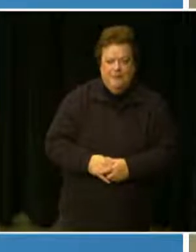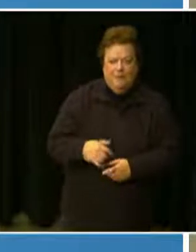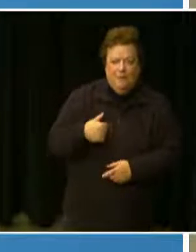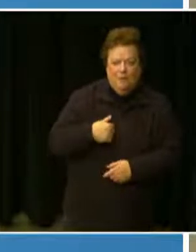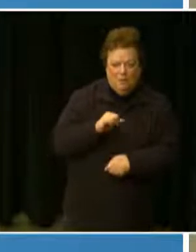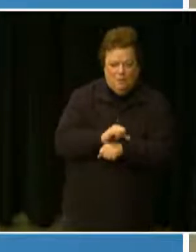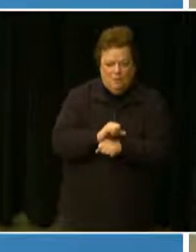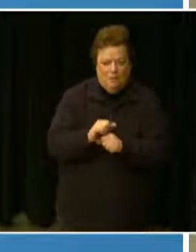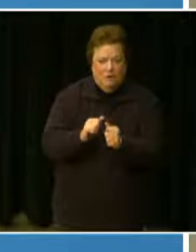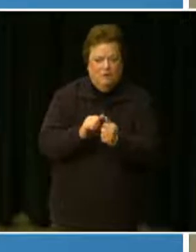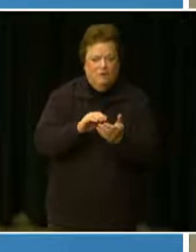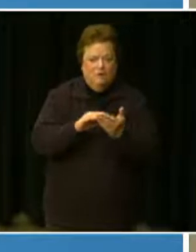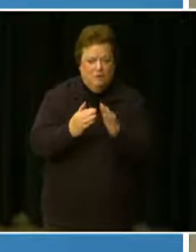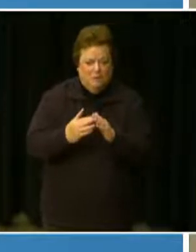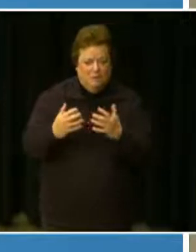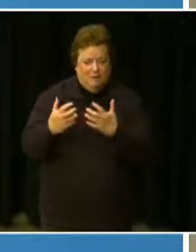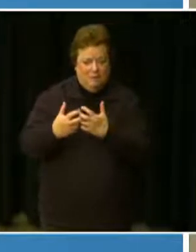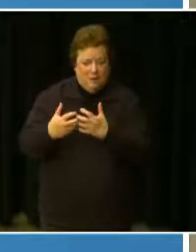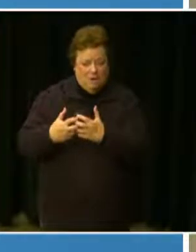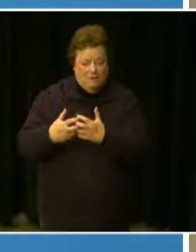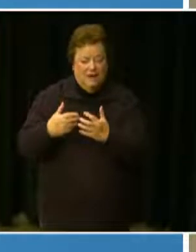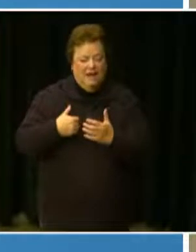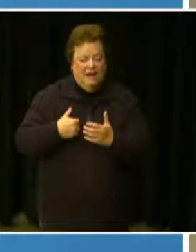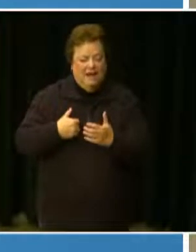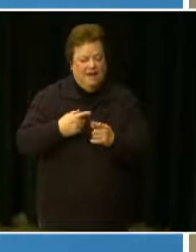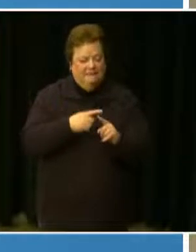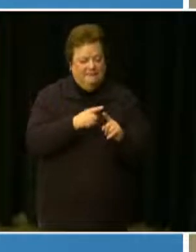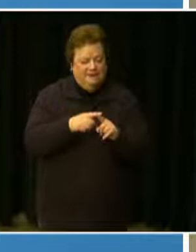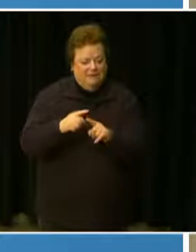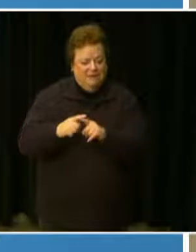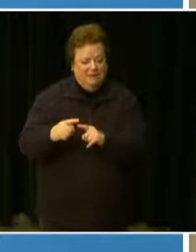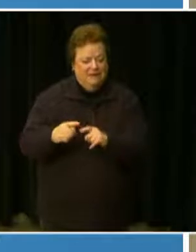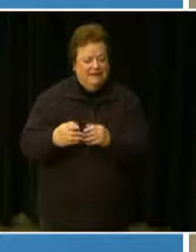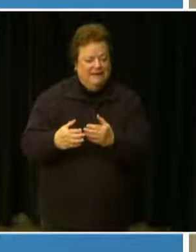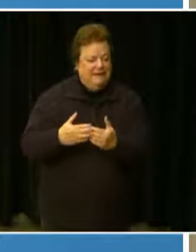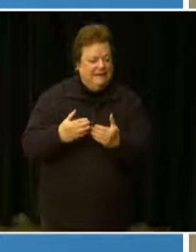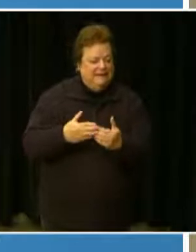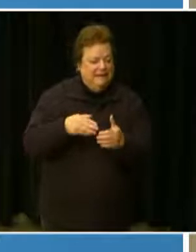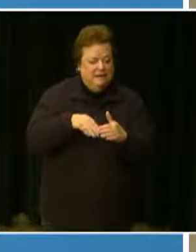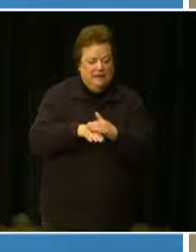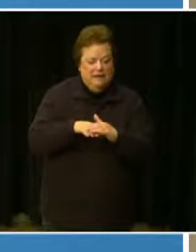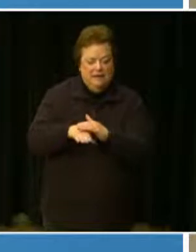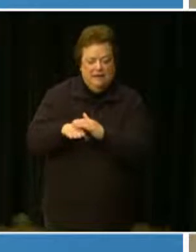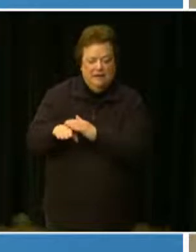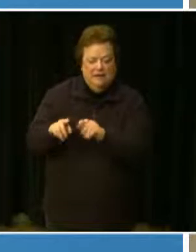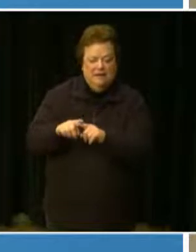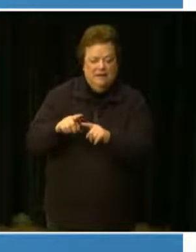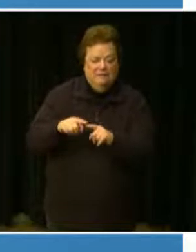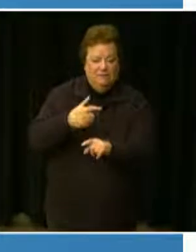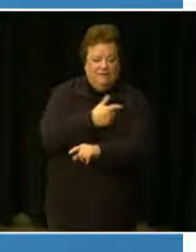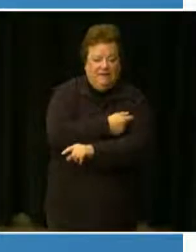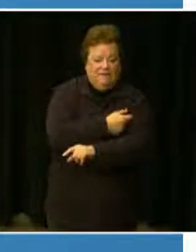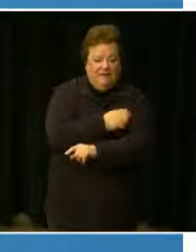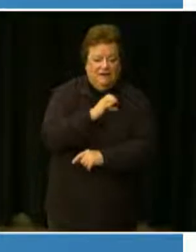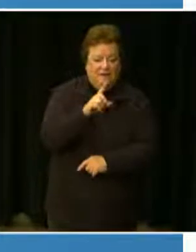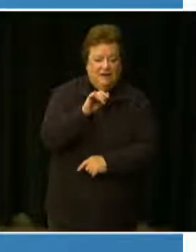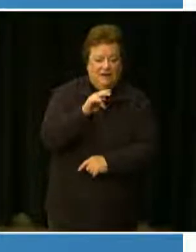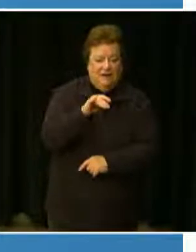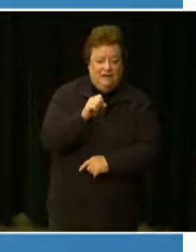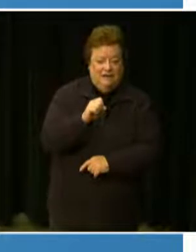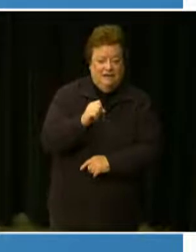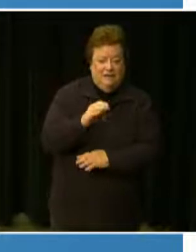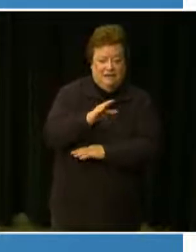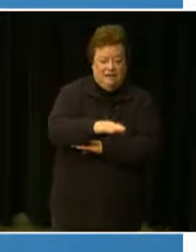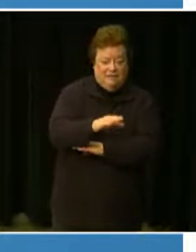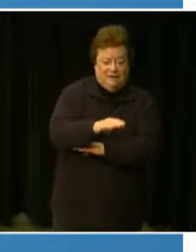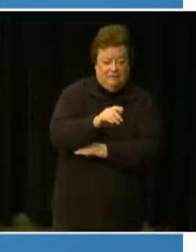with community partners and hosting several convenient walk-in vaccination clinics this week. This afternoon we'll be at